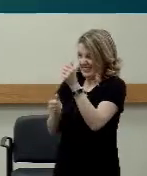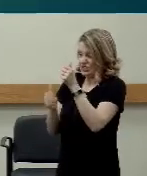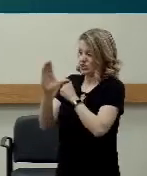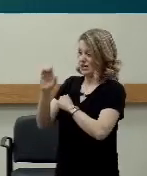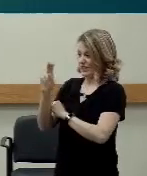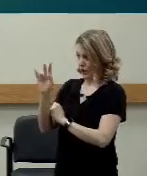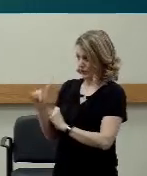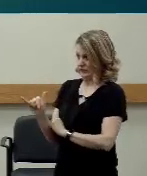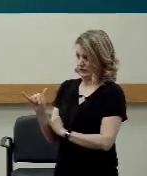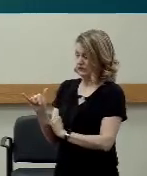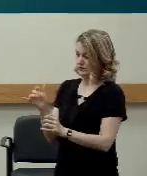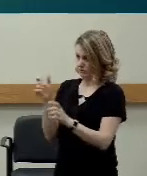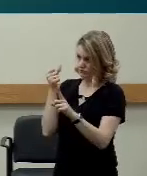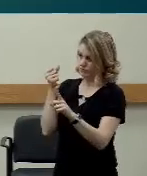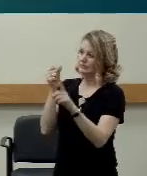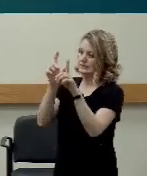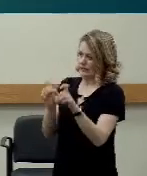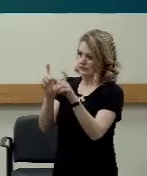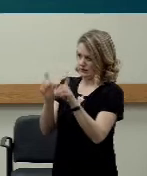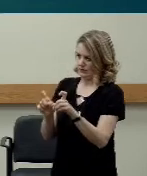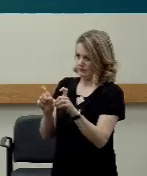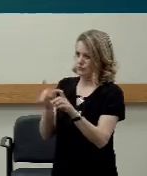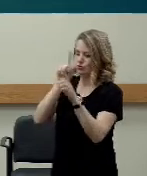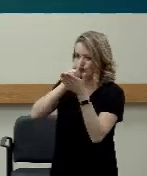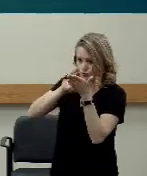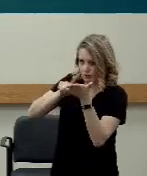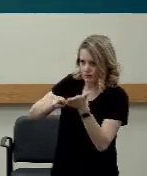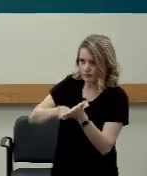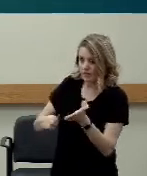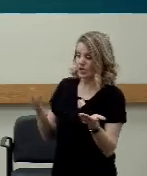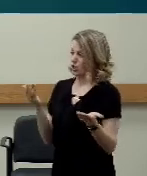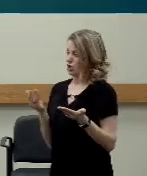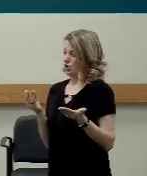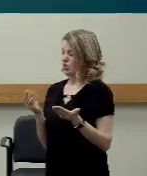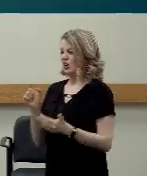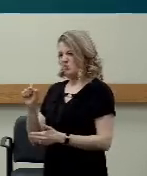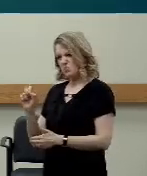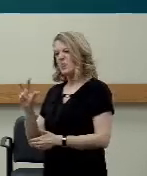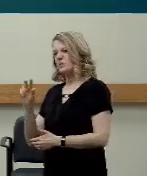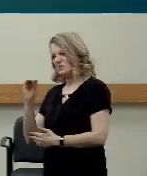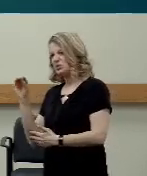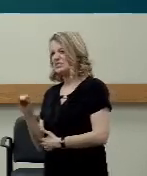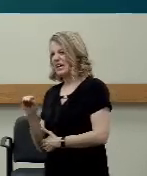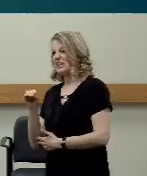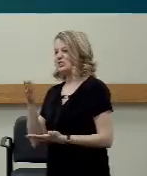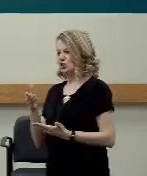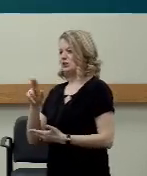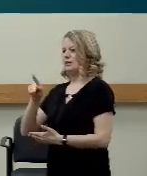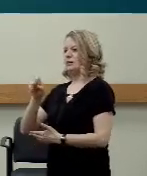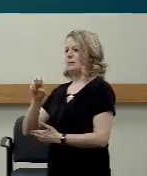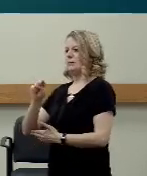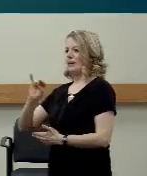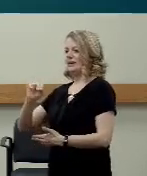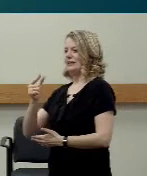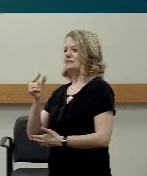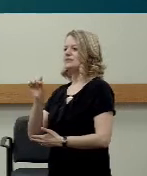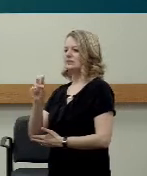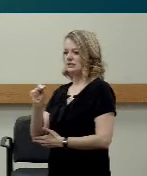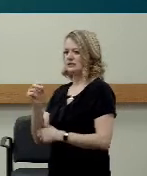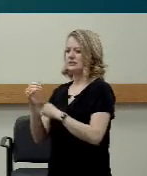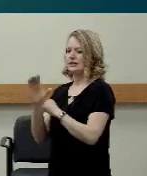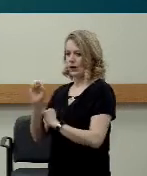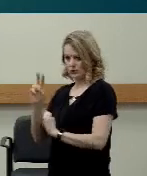being tested. And in Pennington County, we're being tested, about 0.3% of our population